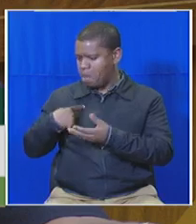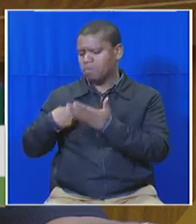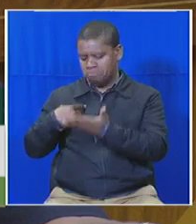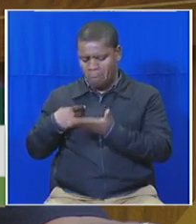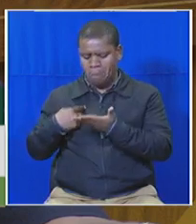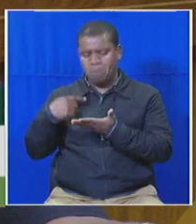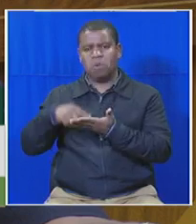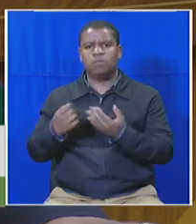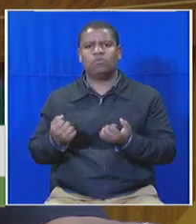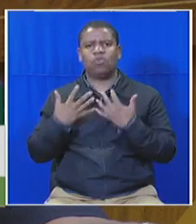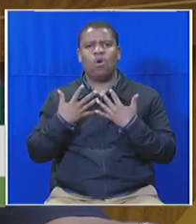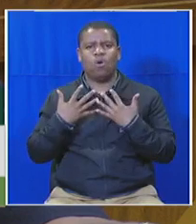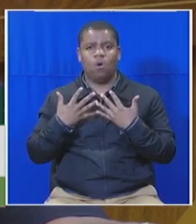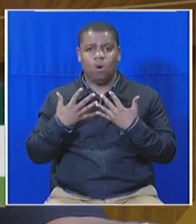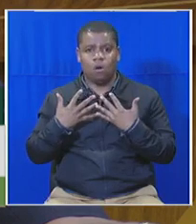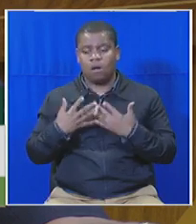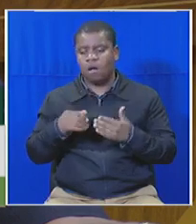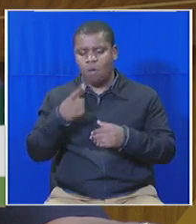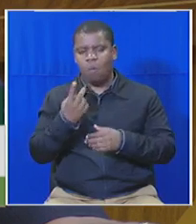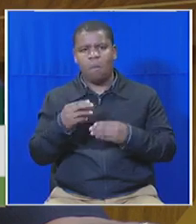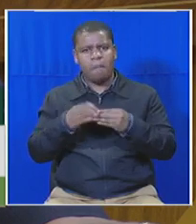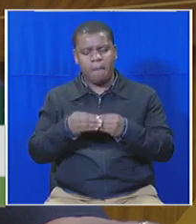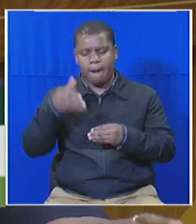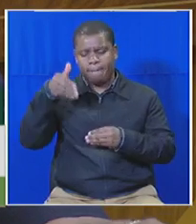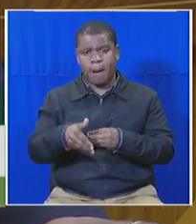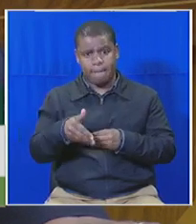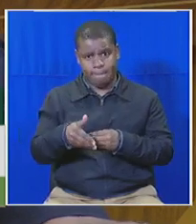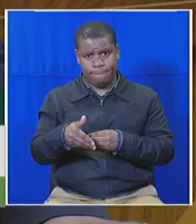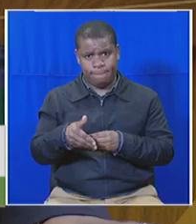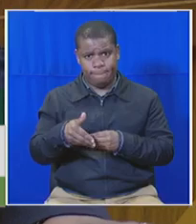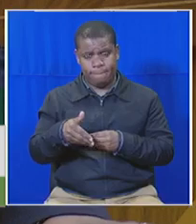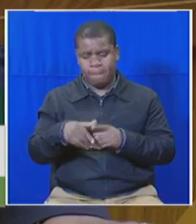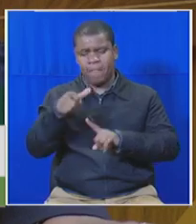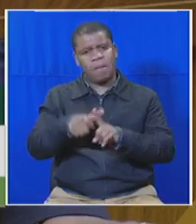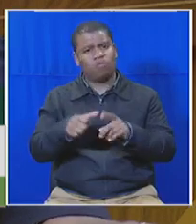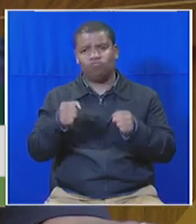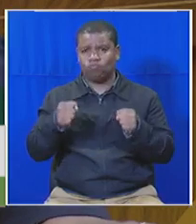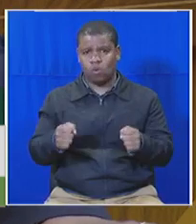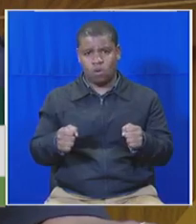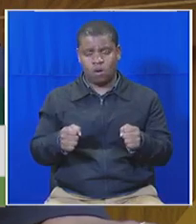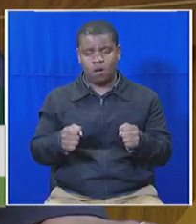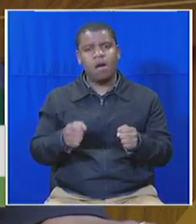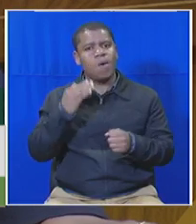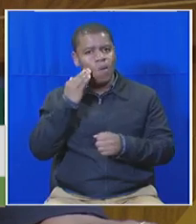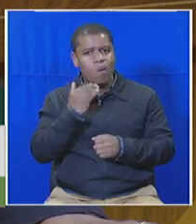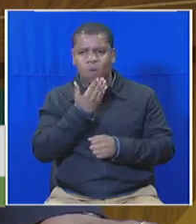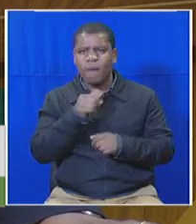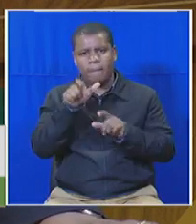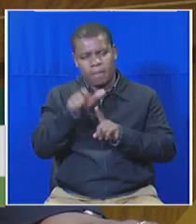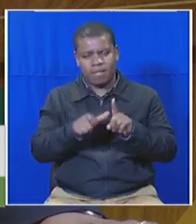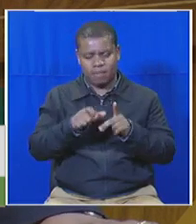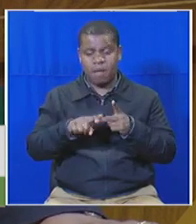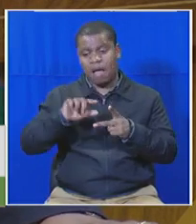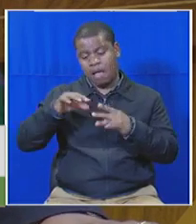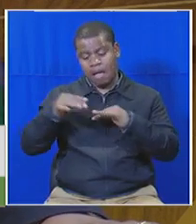own, an honorable member of this House, a stalwart, a gentleman, a husband,